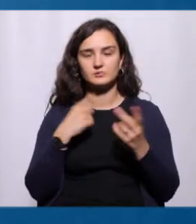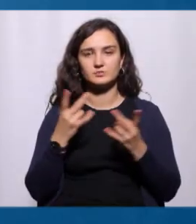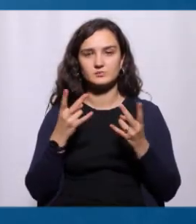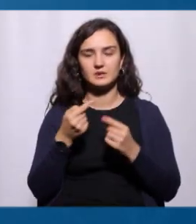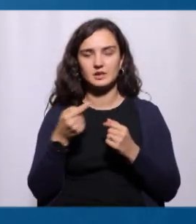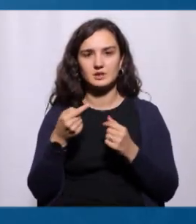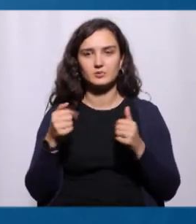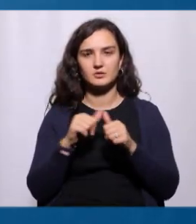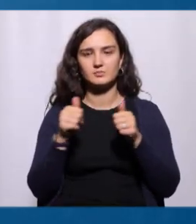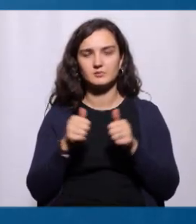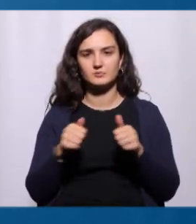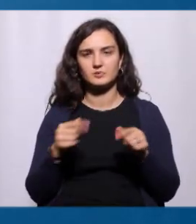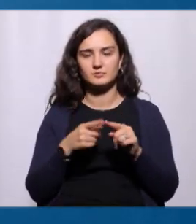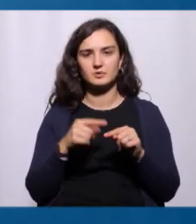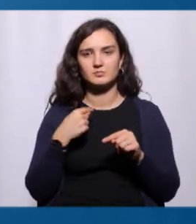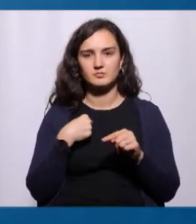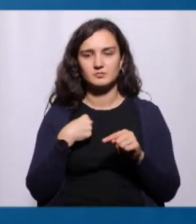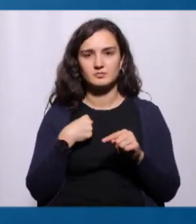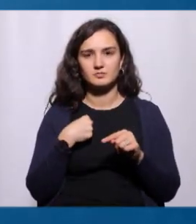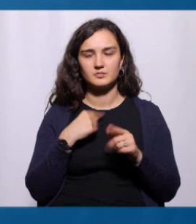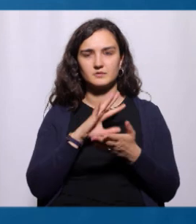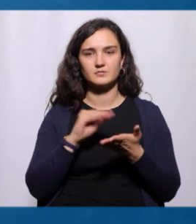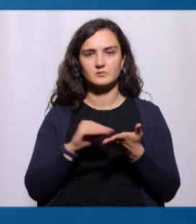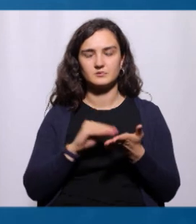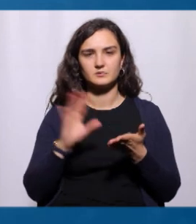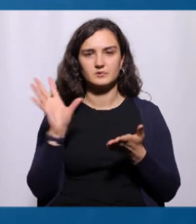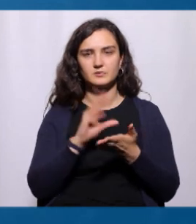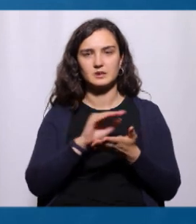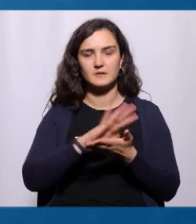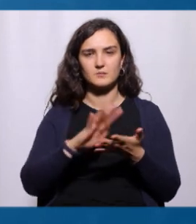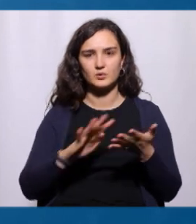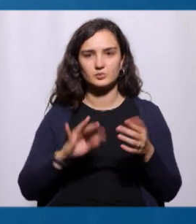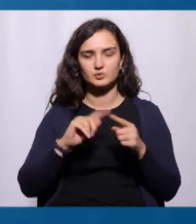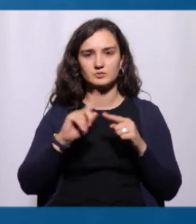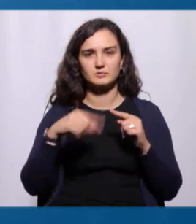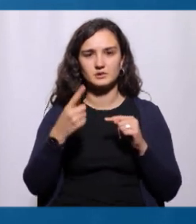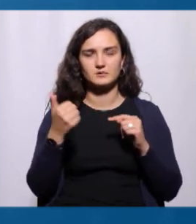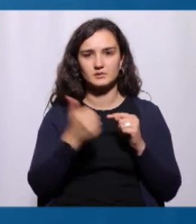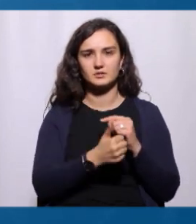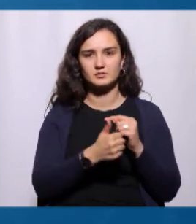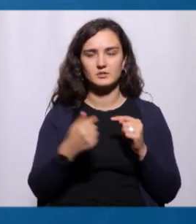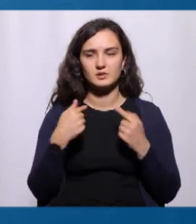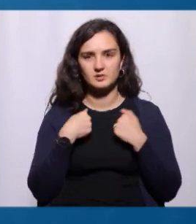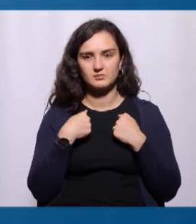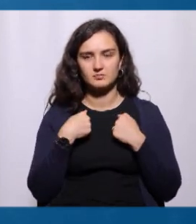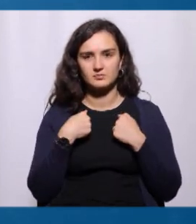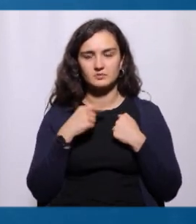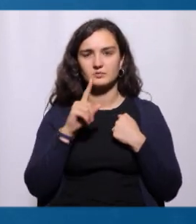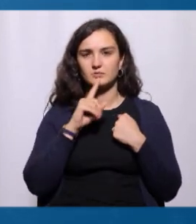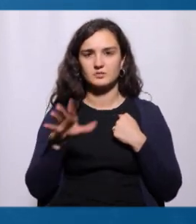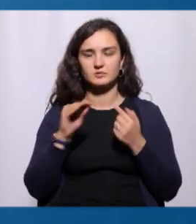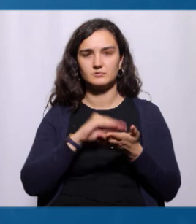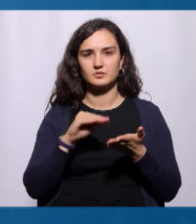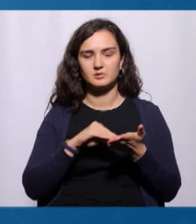a negative form. I not write all the reports next week. I